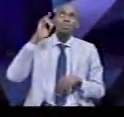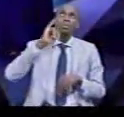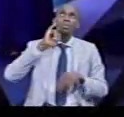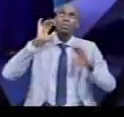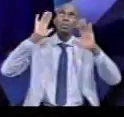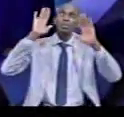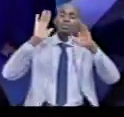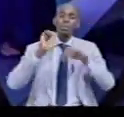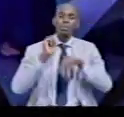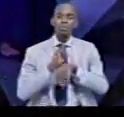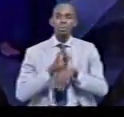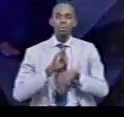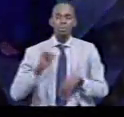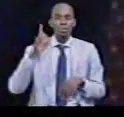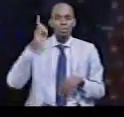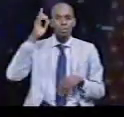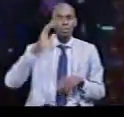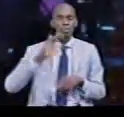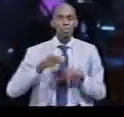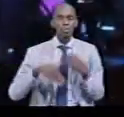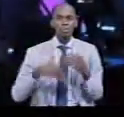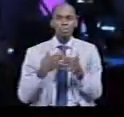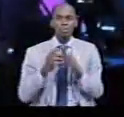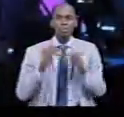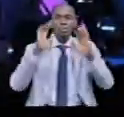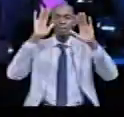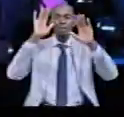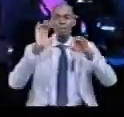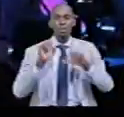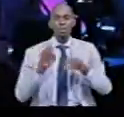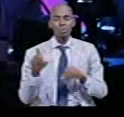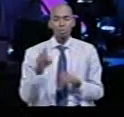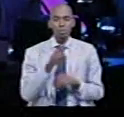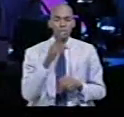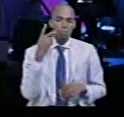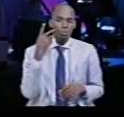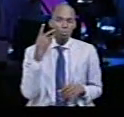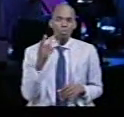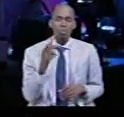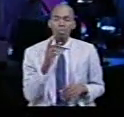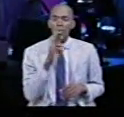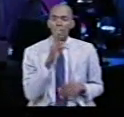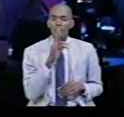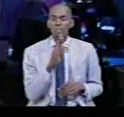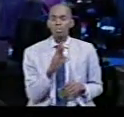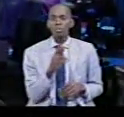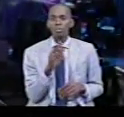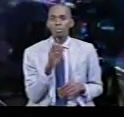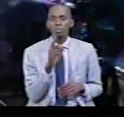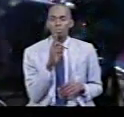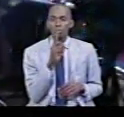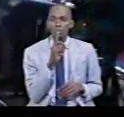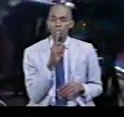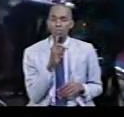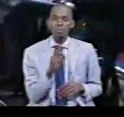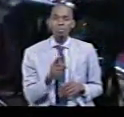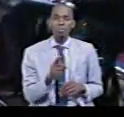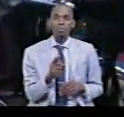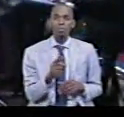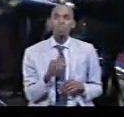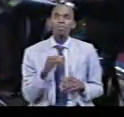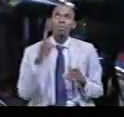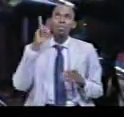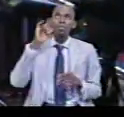God. All the miracles we'll see, I truly believe. He's the